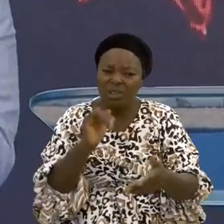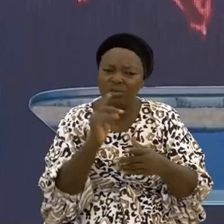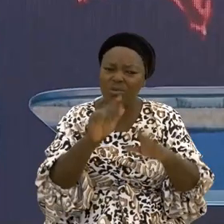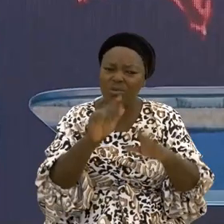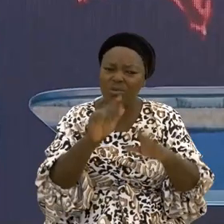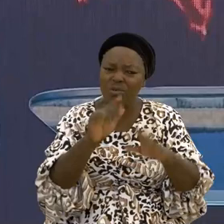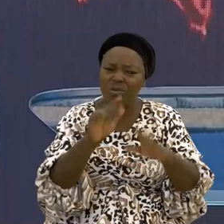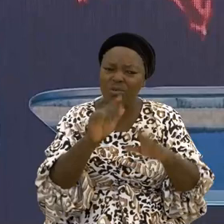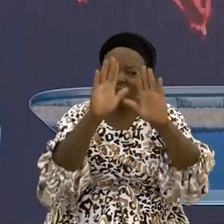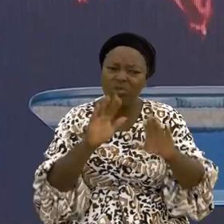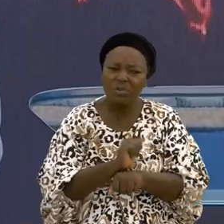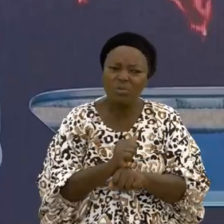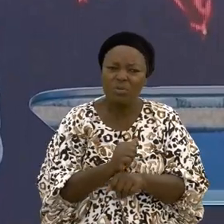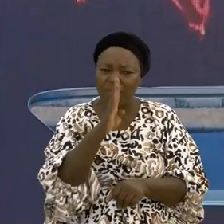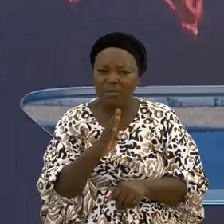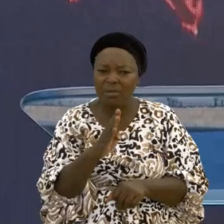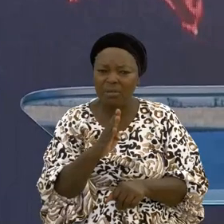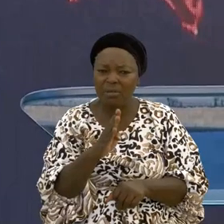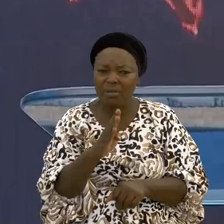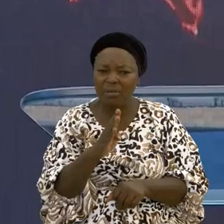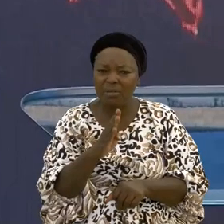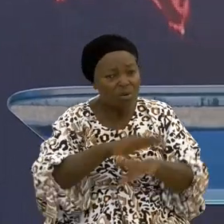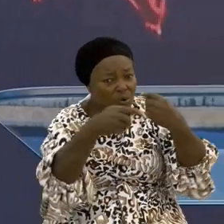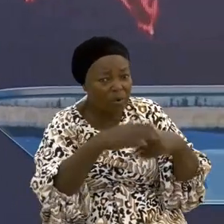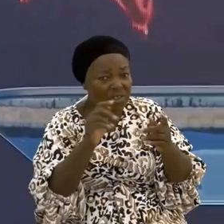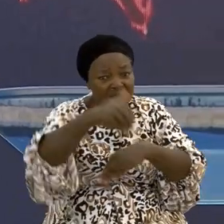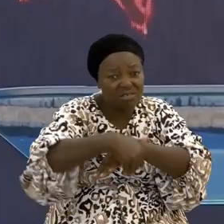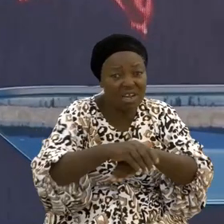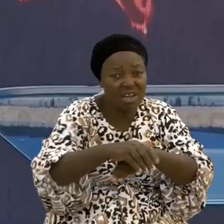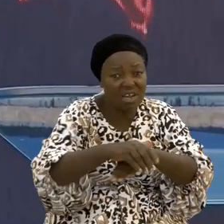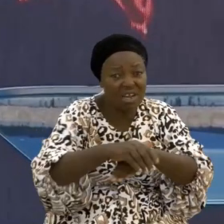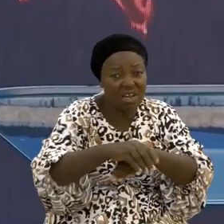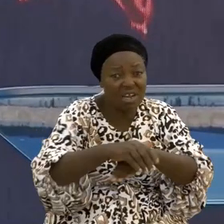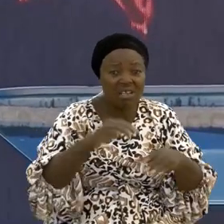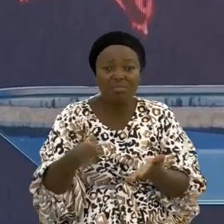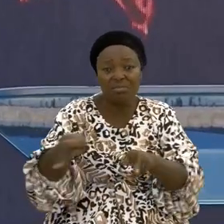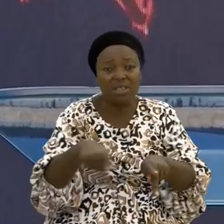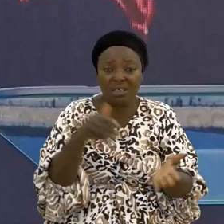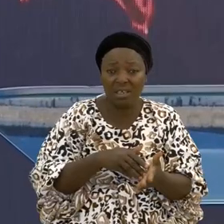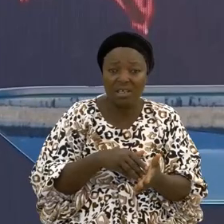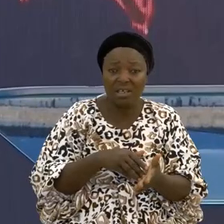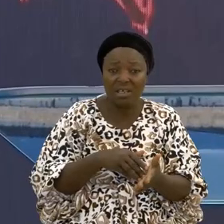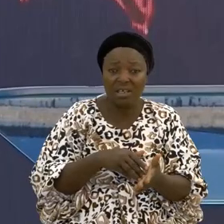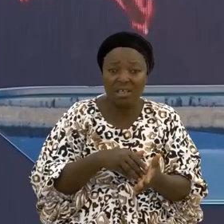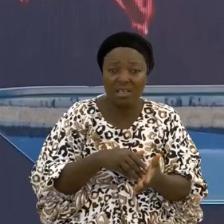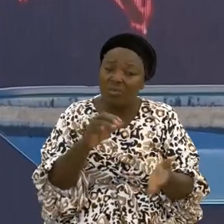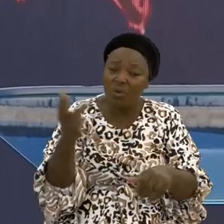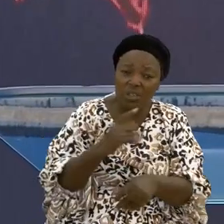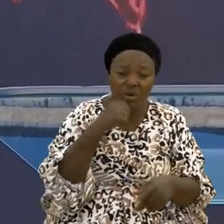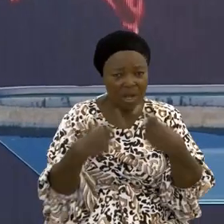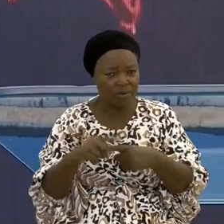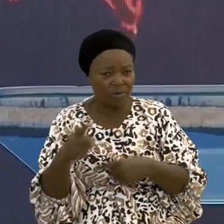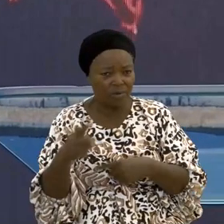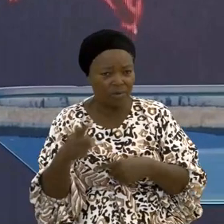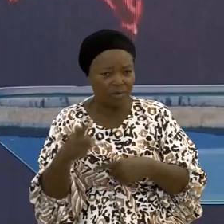to the nightclub. Sin no more, lest a worse thing happen or come unto thee. How will